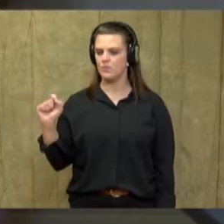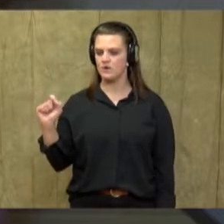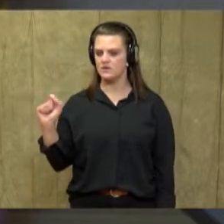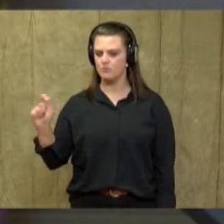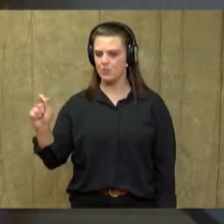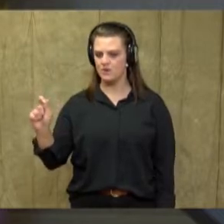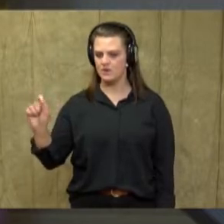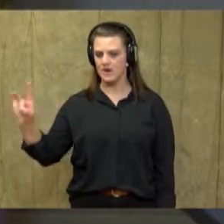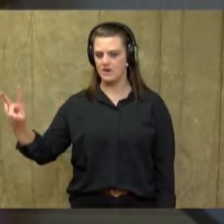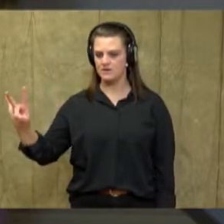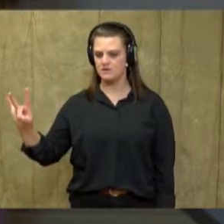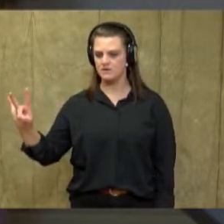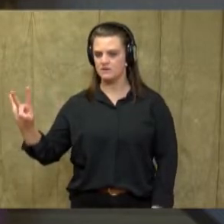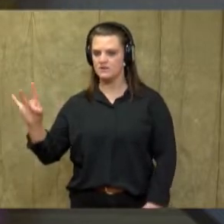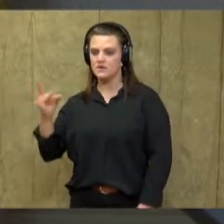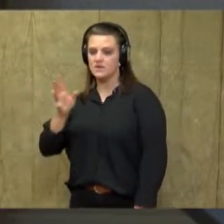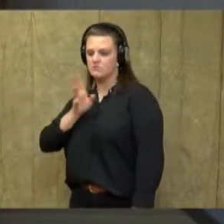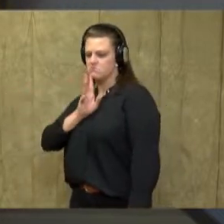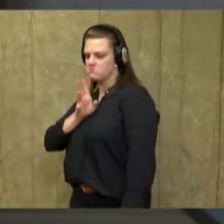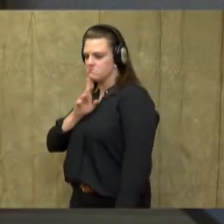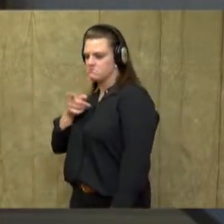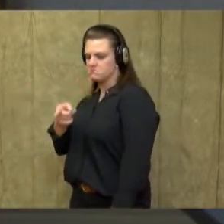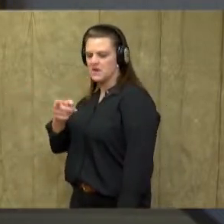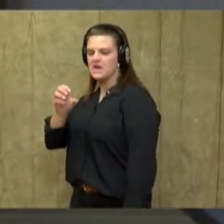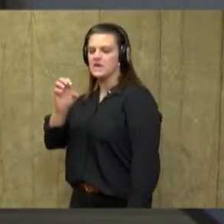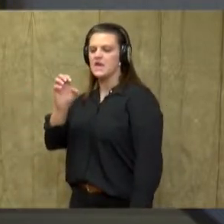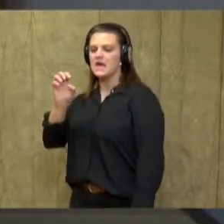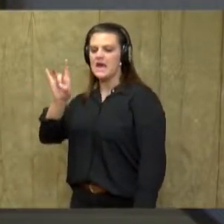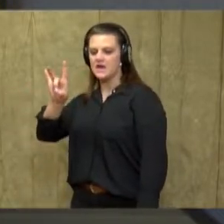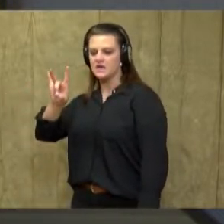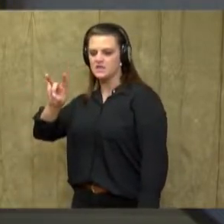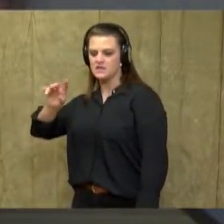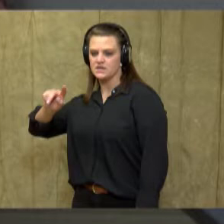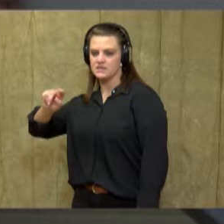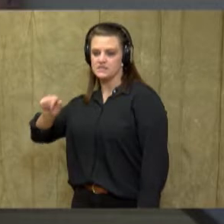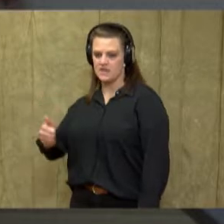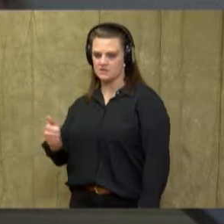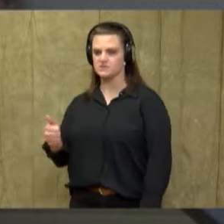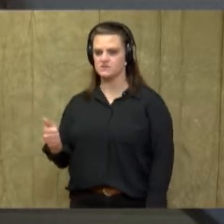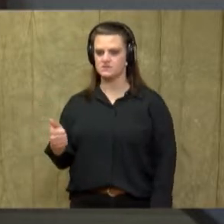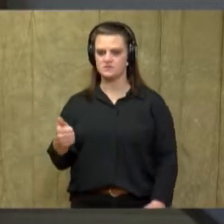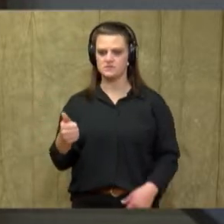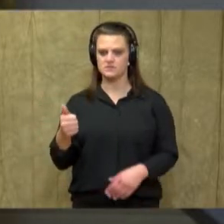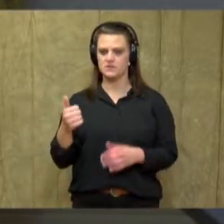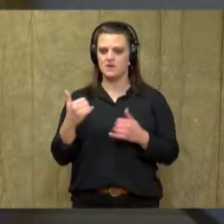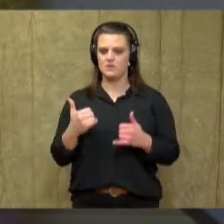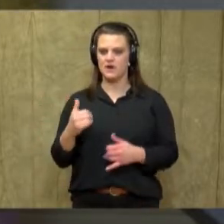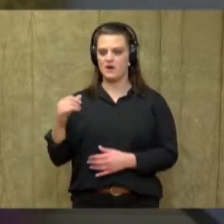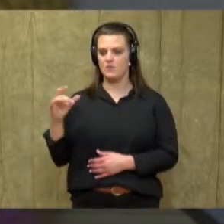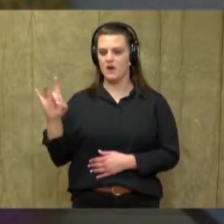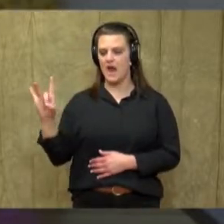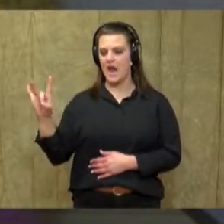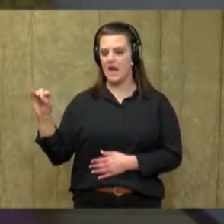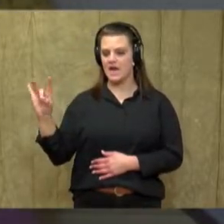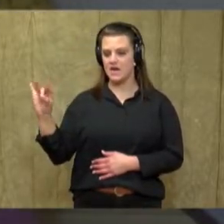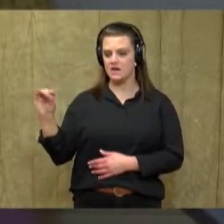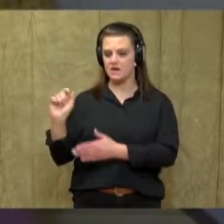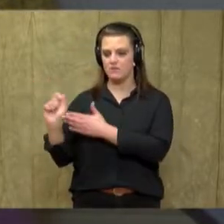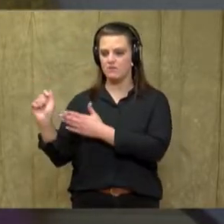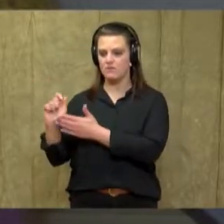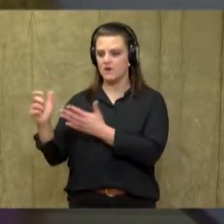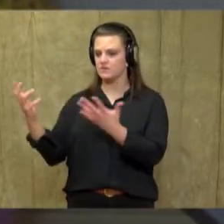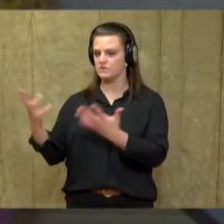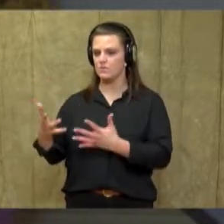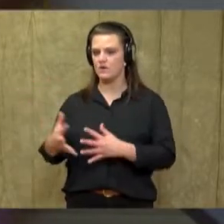0.8 sounds like 8 tenths. Well, let's say I wanted to write 80 hundredths in decimal form. I'm going